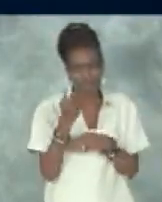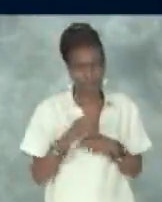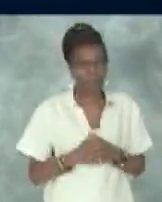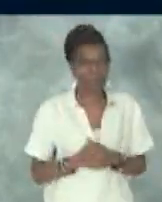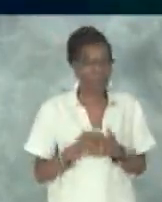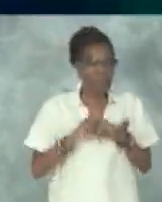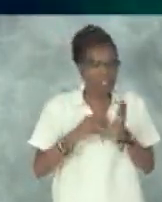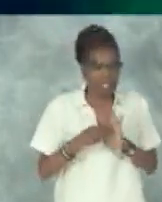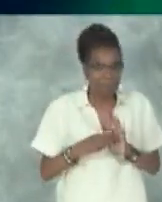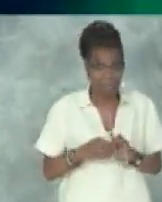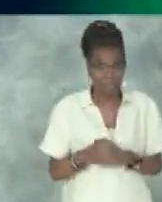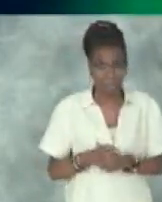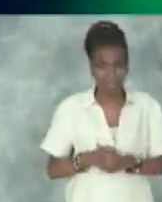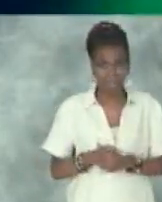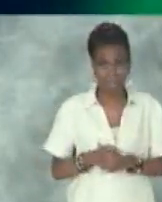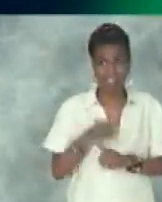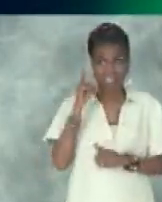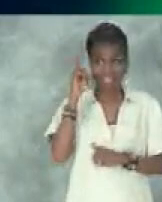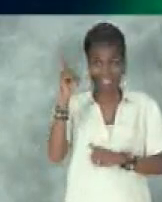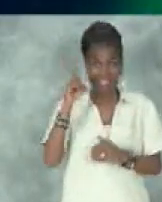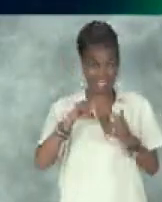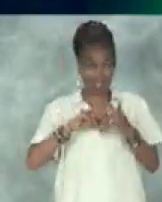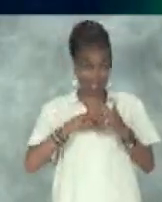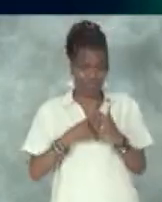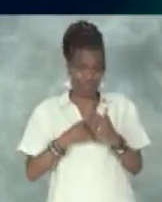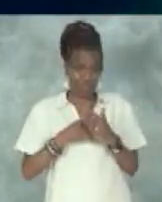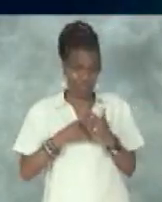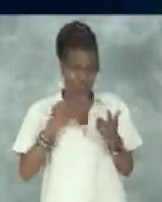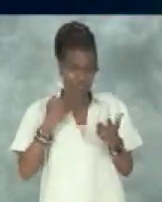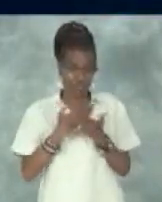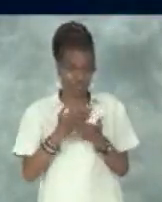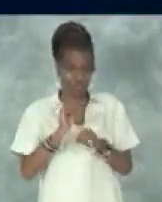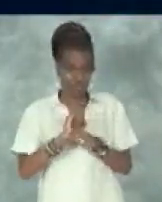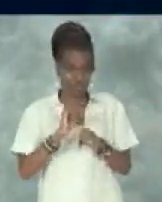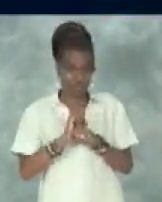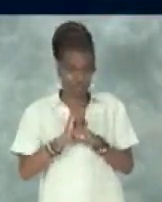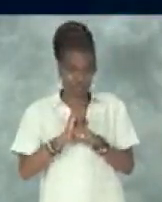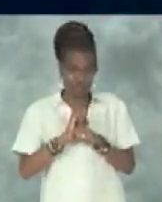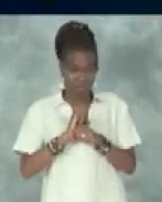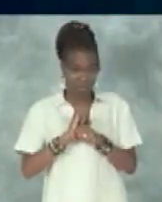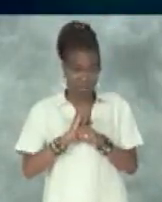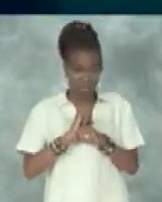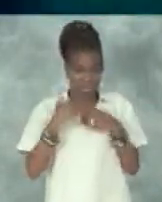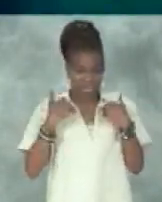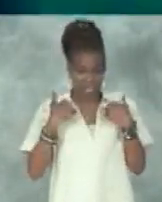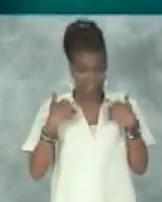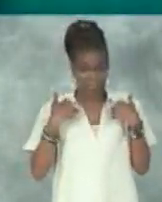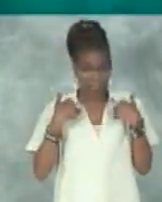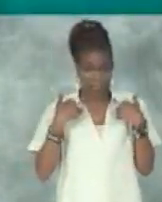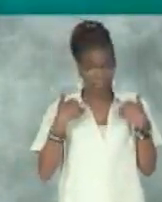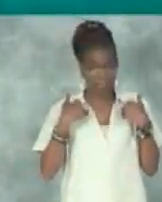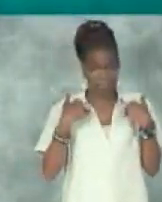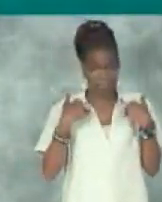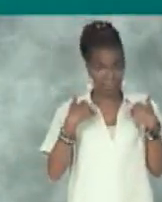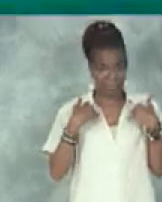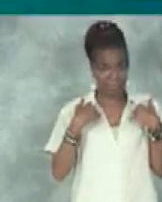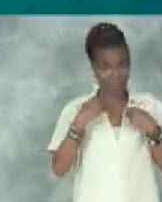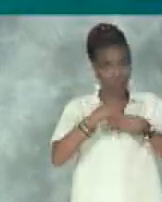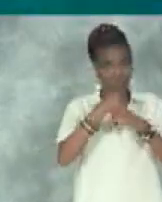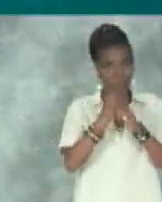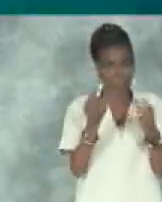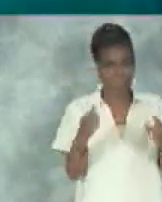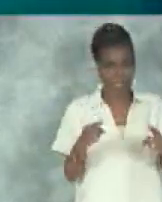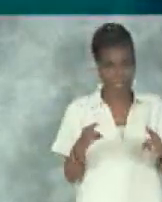say? He said, he that hath begun a good work in you shall perform it until